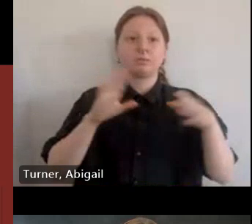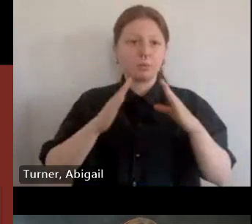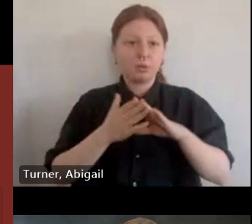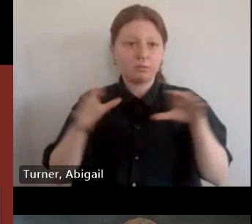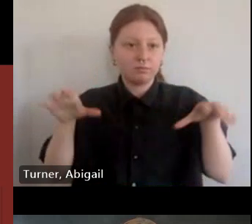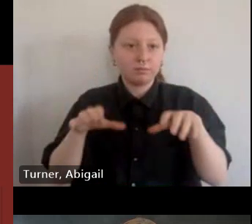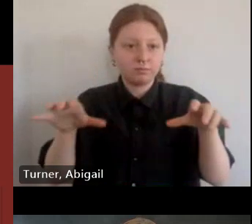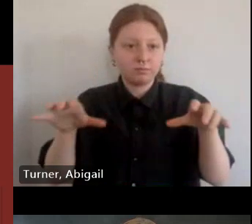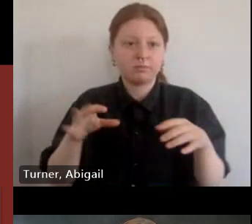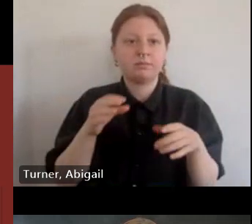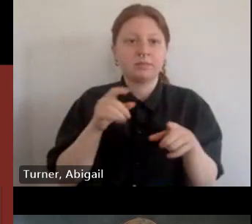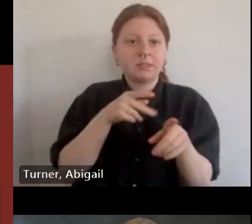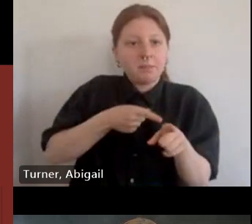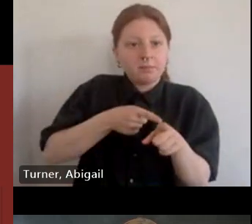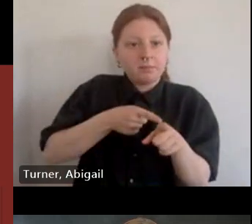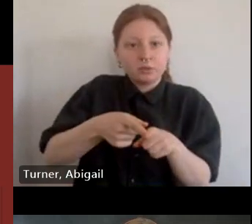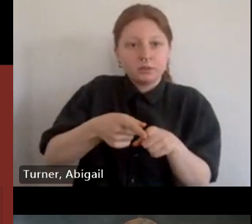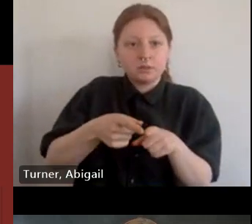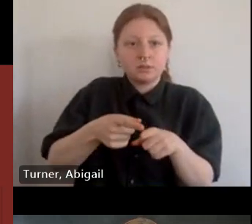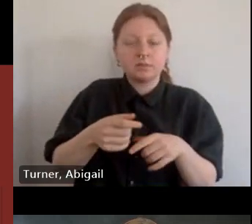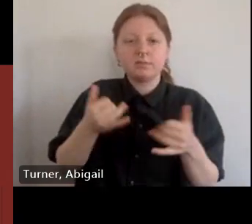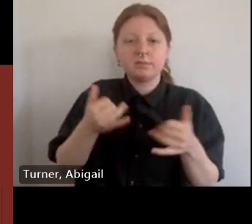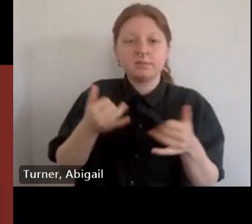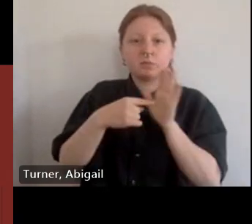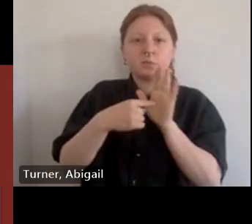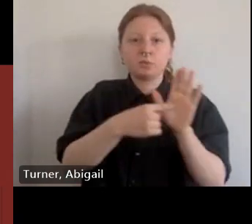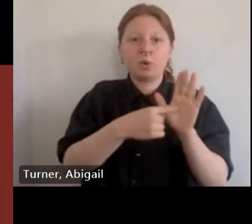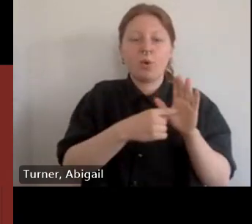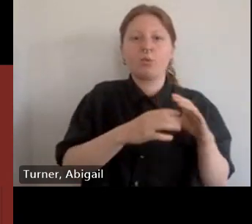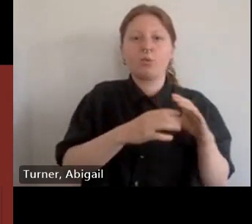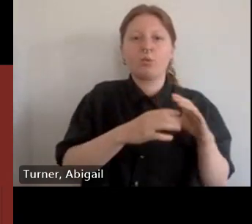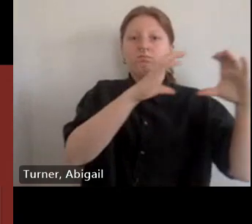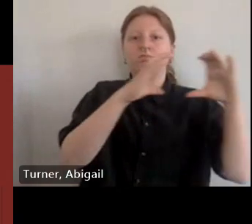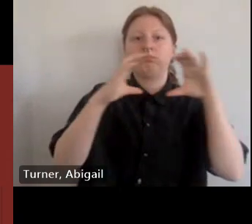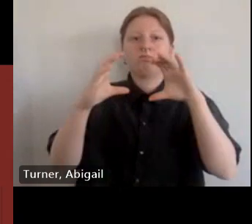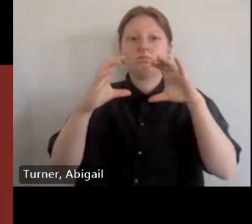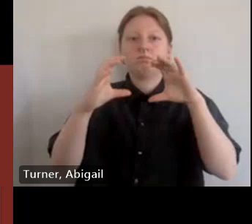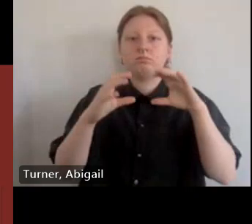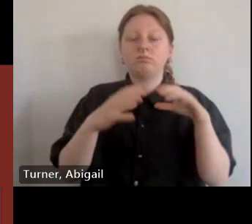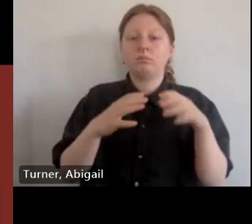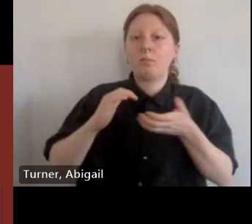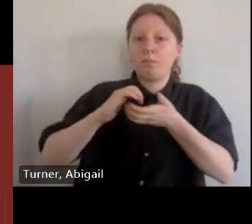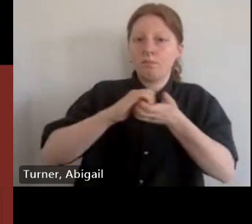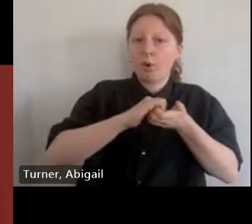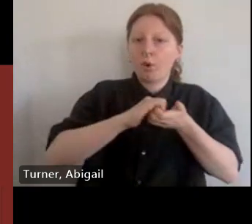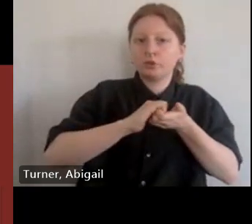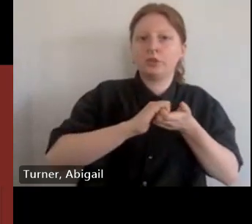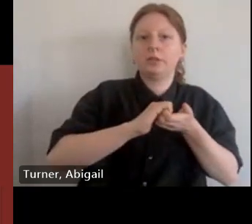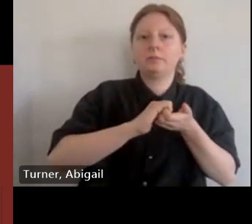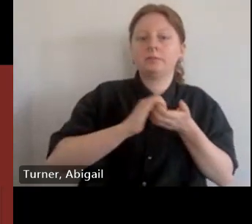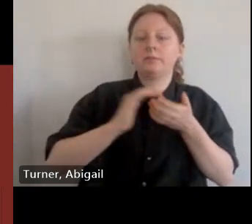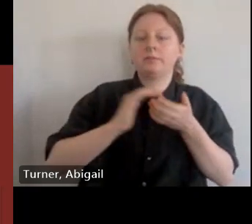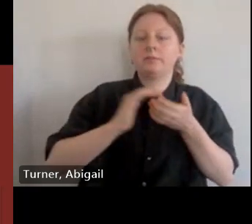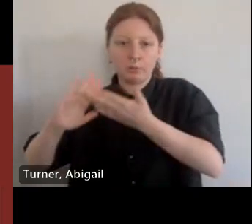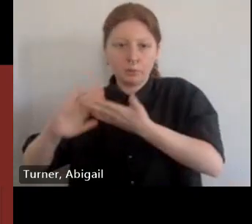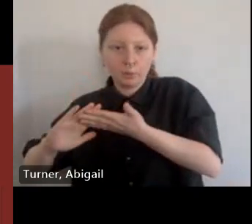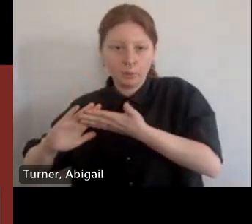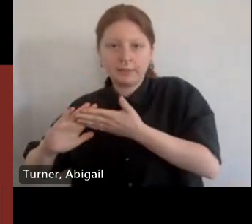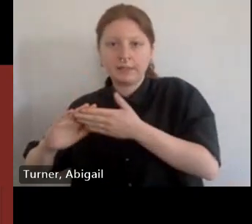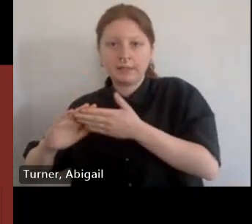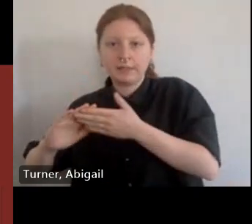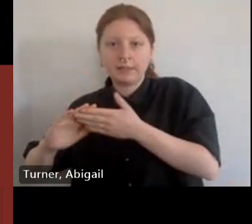a Venn diagram describing the differences between our communities and partnerships department and our HR department.